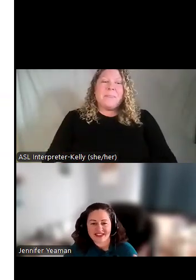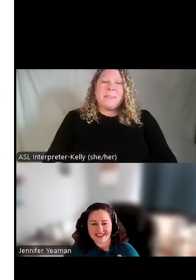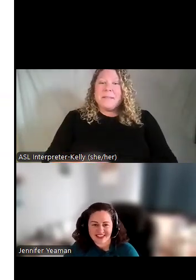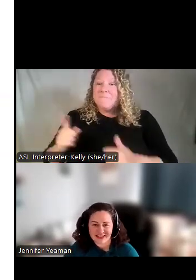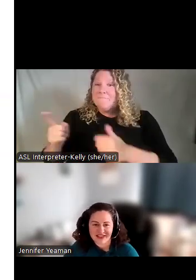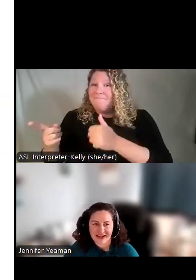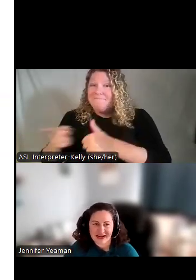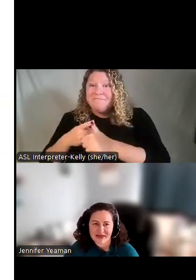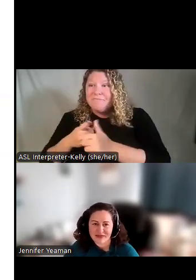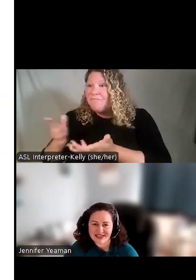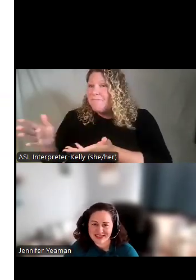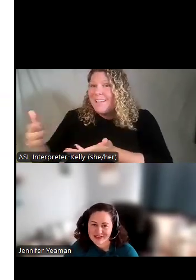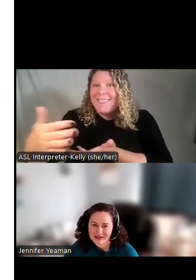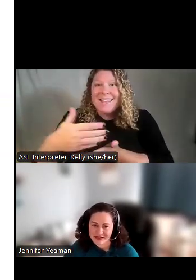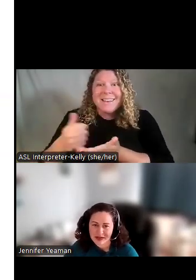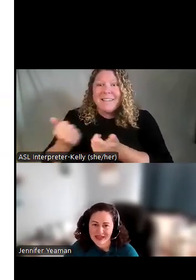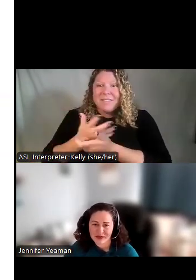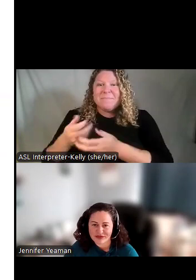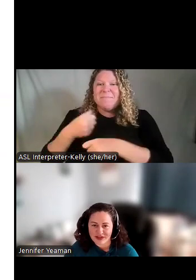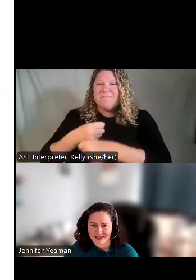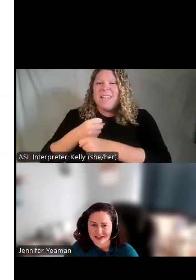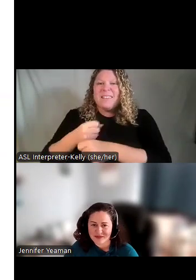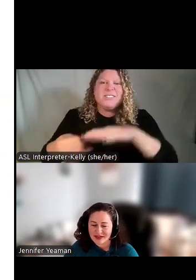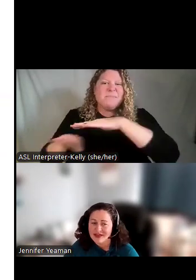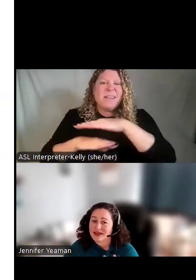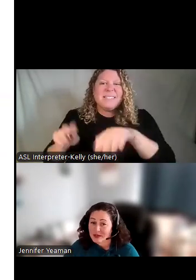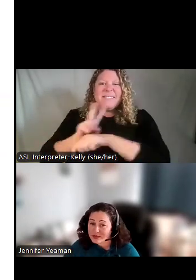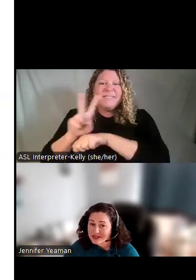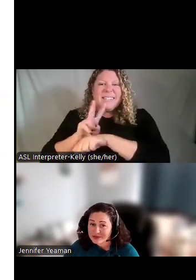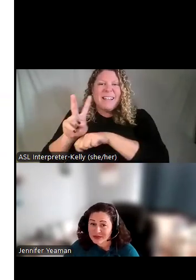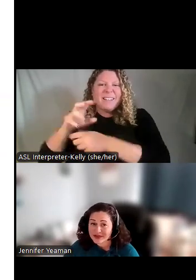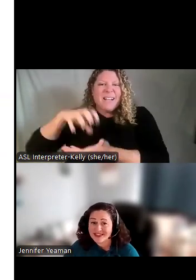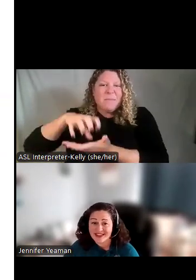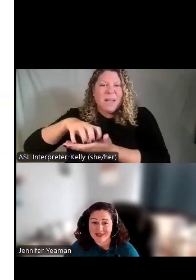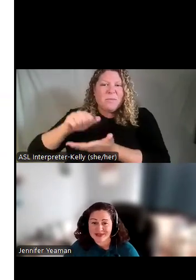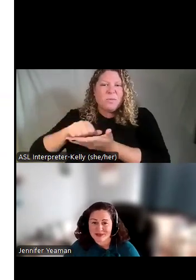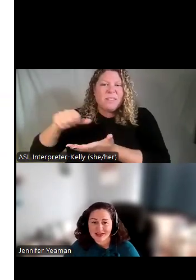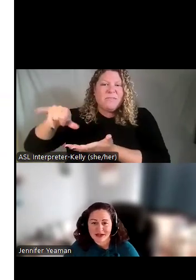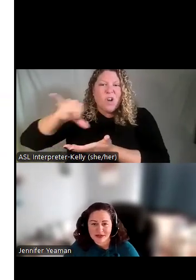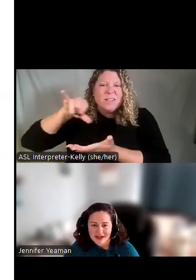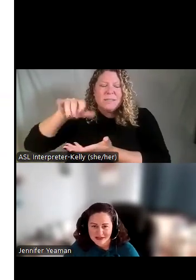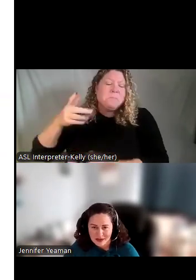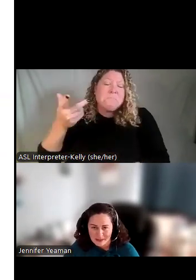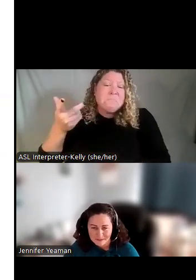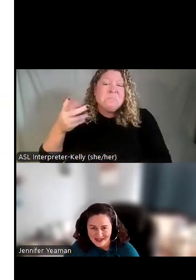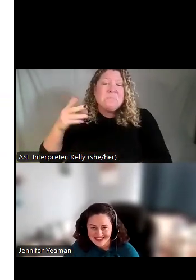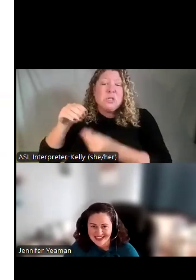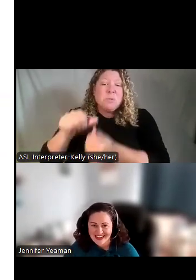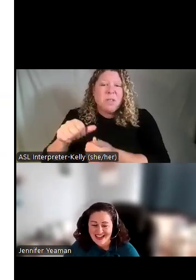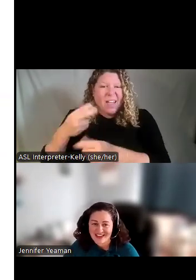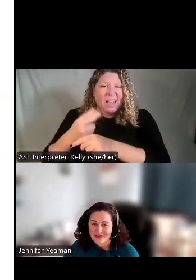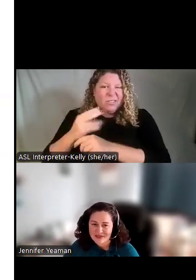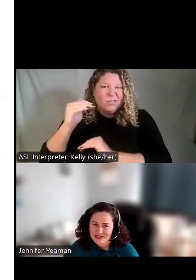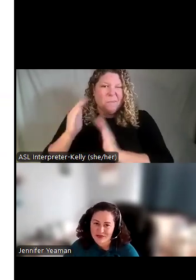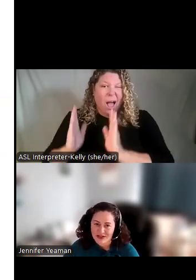all my ingredients together and I made a basic vanilla cupcake with frosting. It went pretty smooth because I used a boxed cupcake